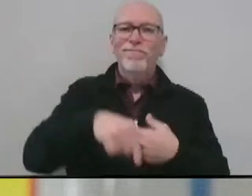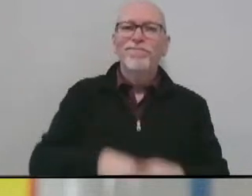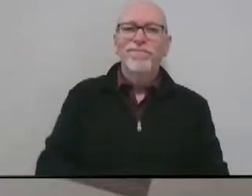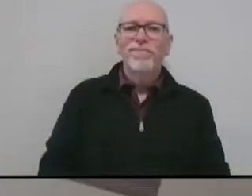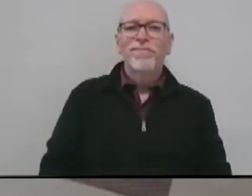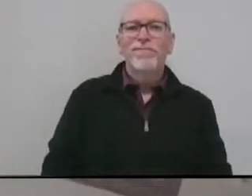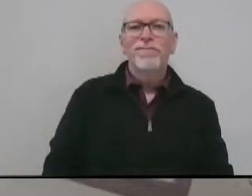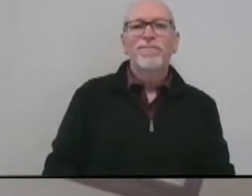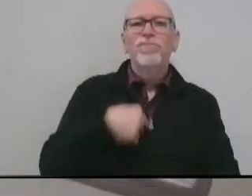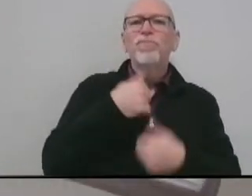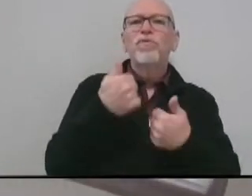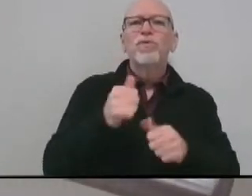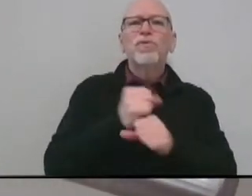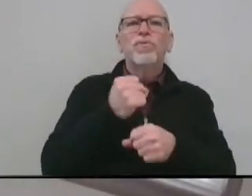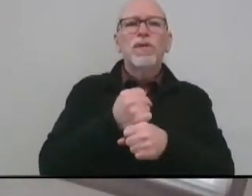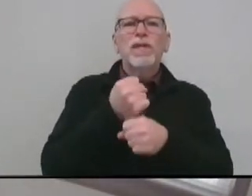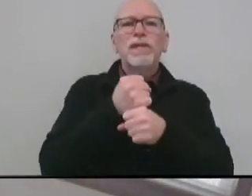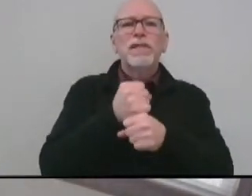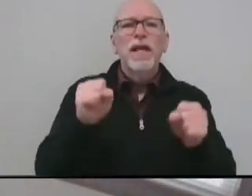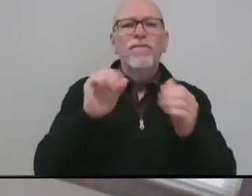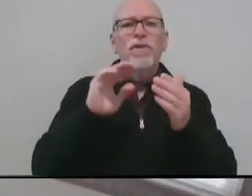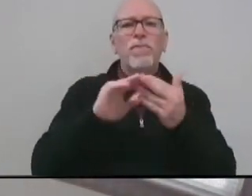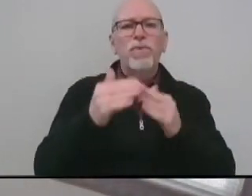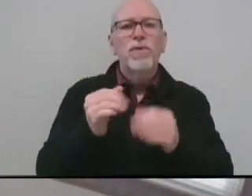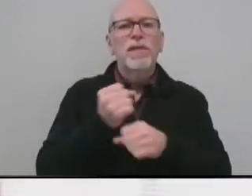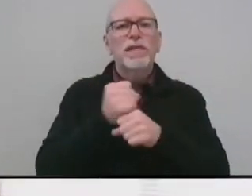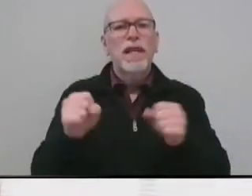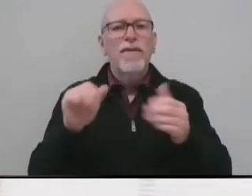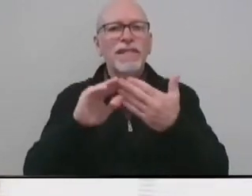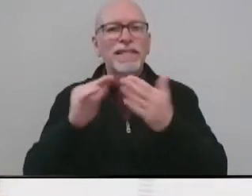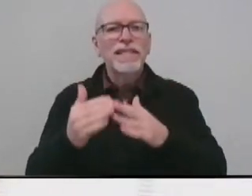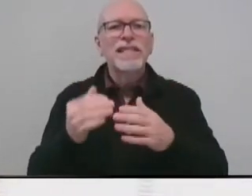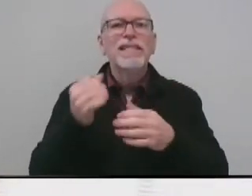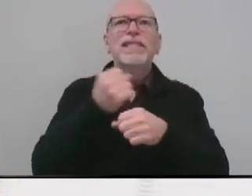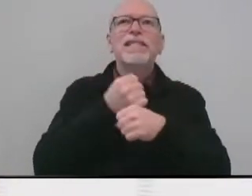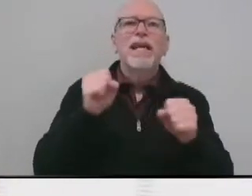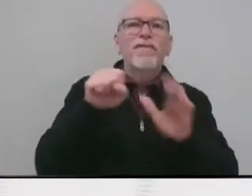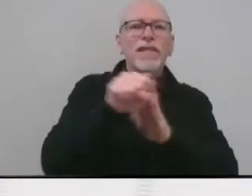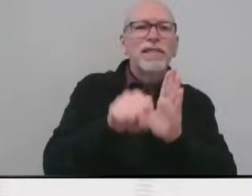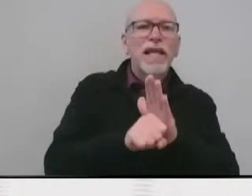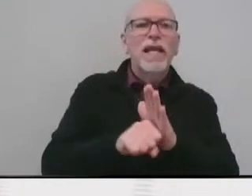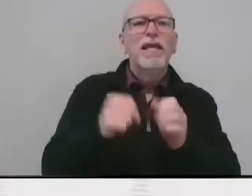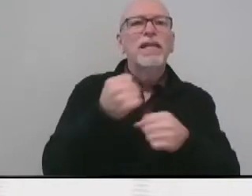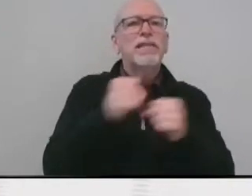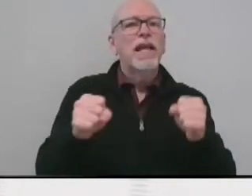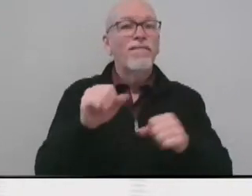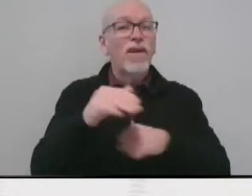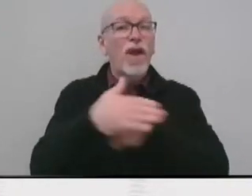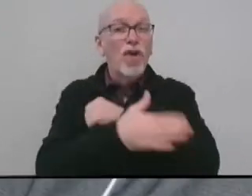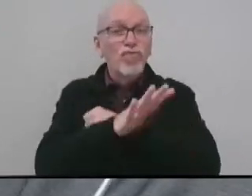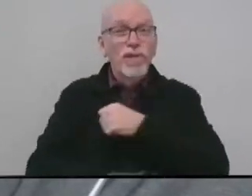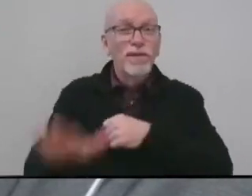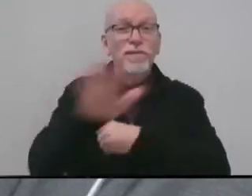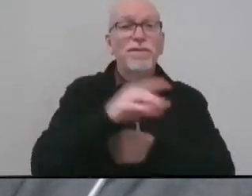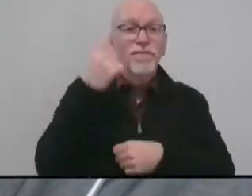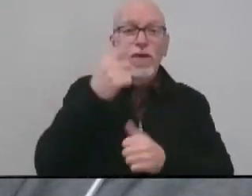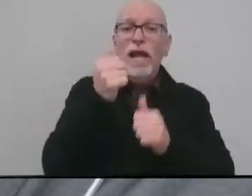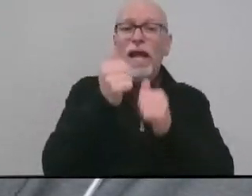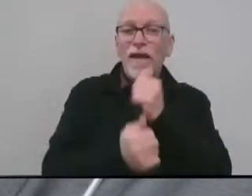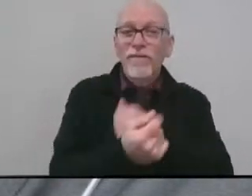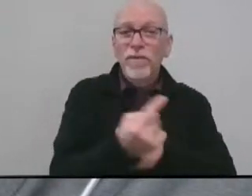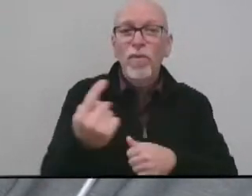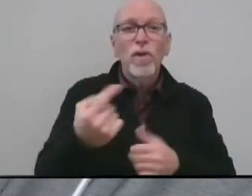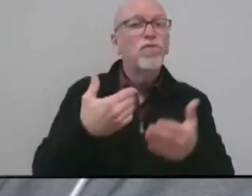safer community, a safer city, a safer state, and a safer country for everybody, no matter whether